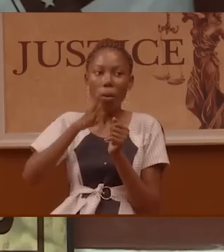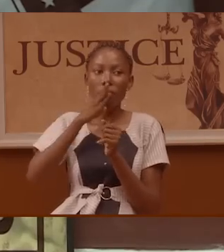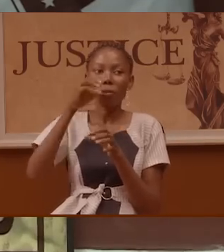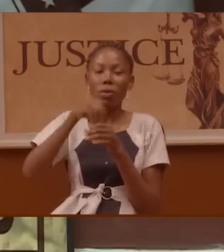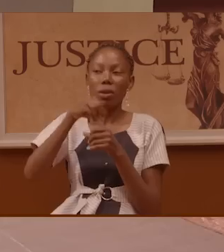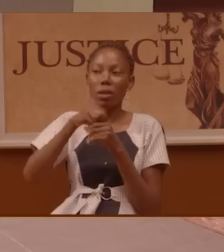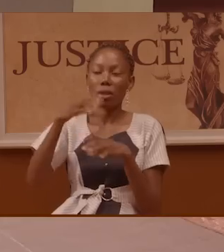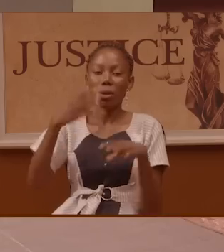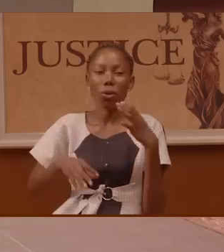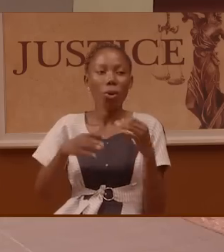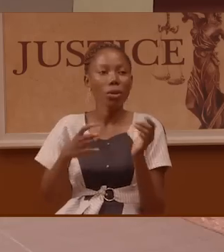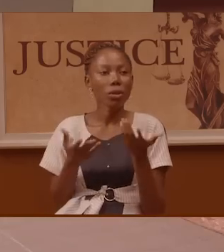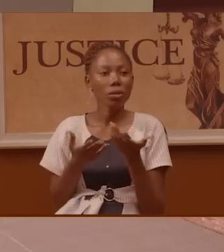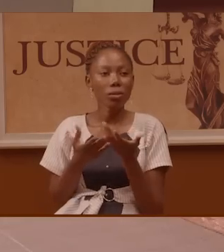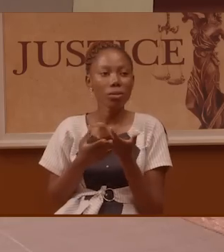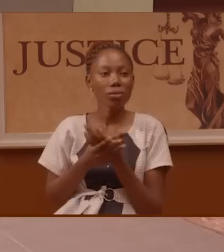at probate.